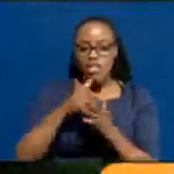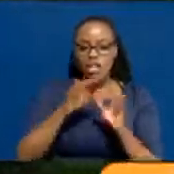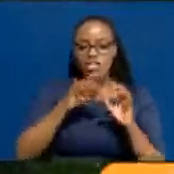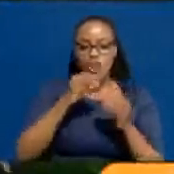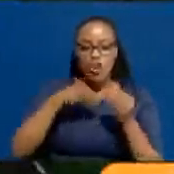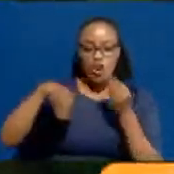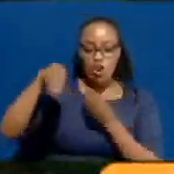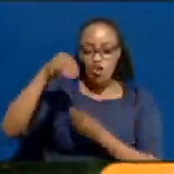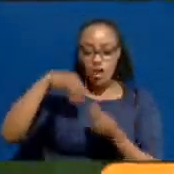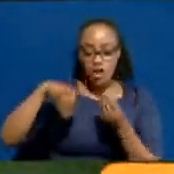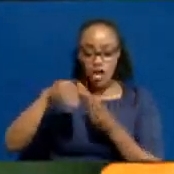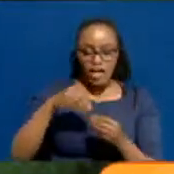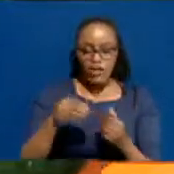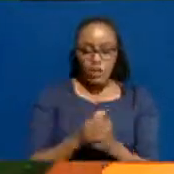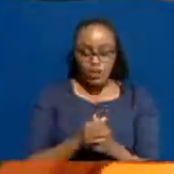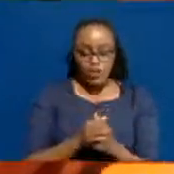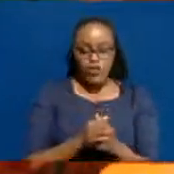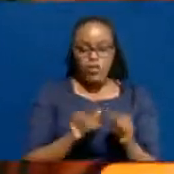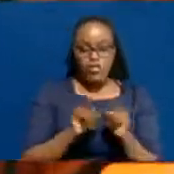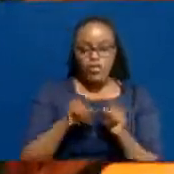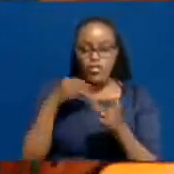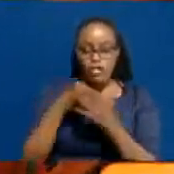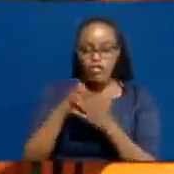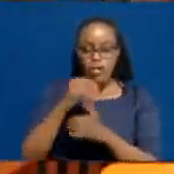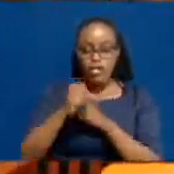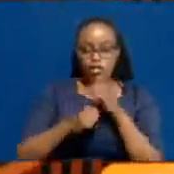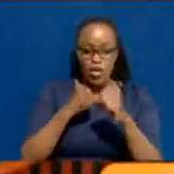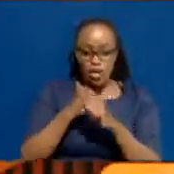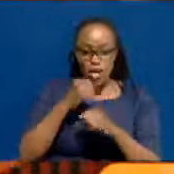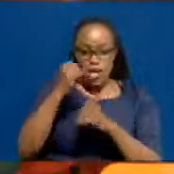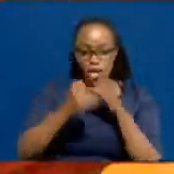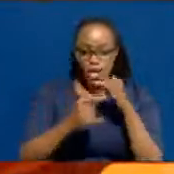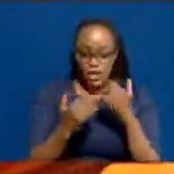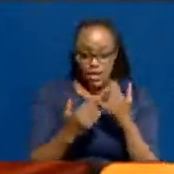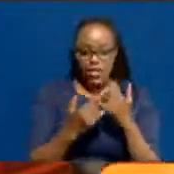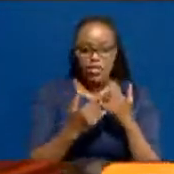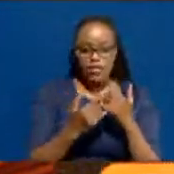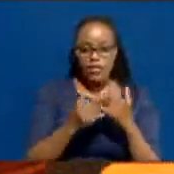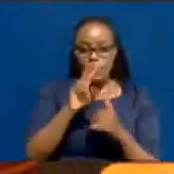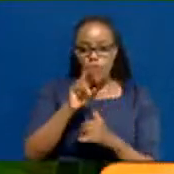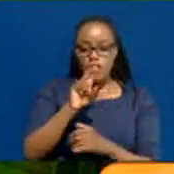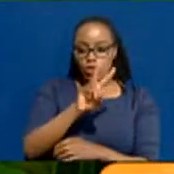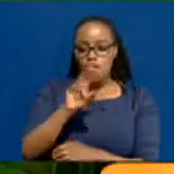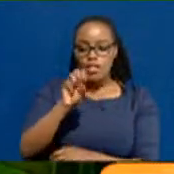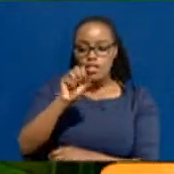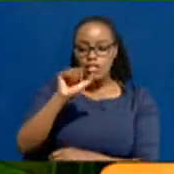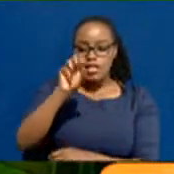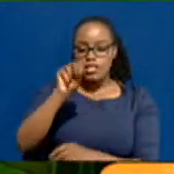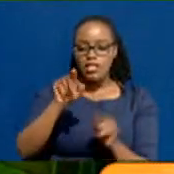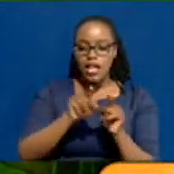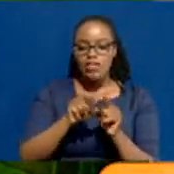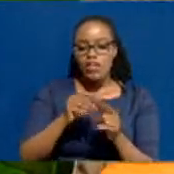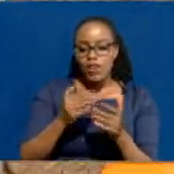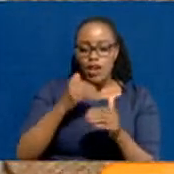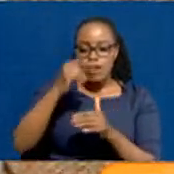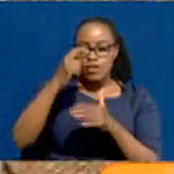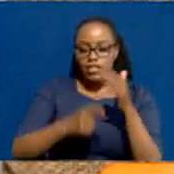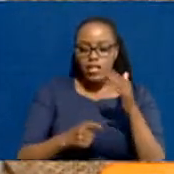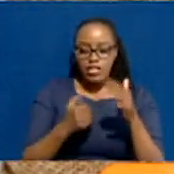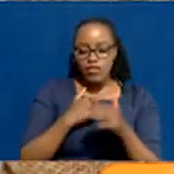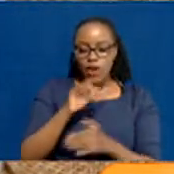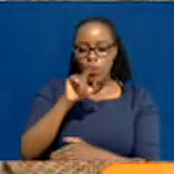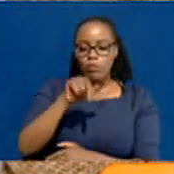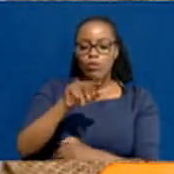and macadamia. In the financial year ended September 2022, Sasini posted an after-tax profit of